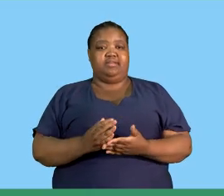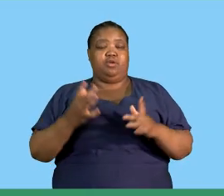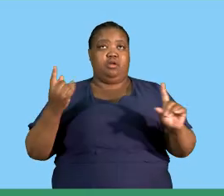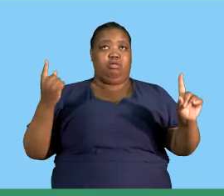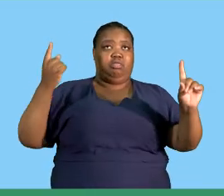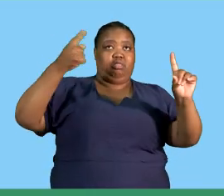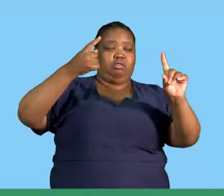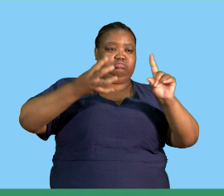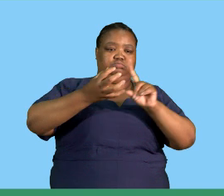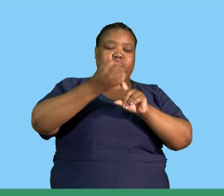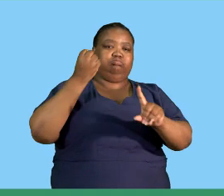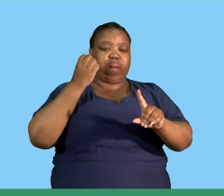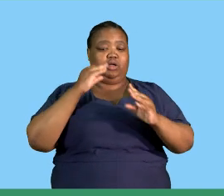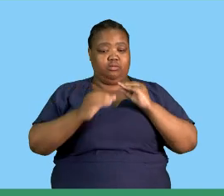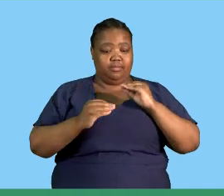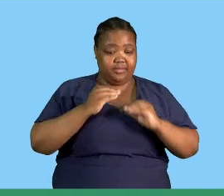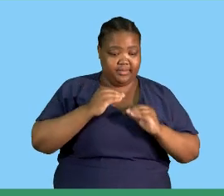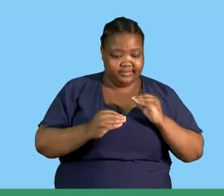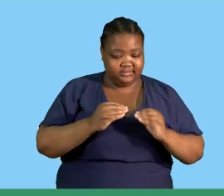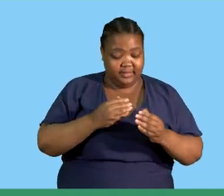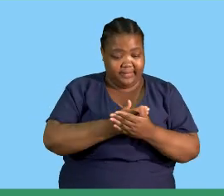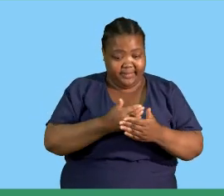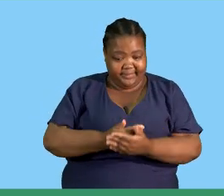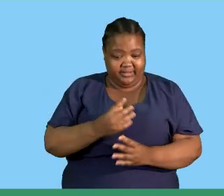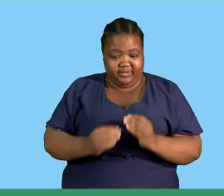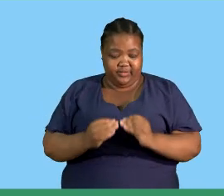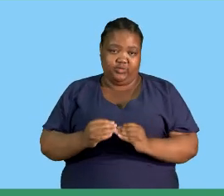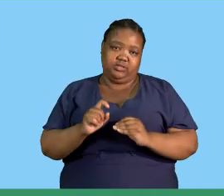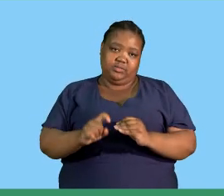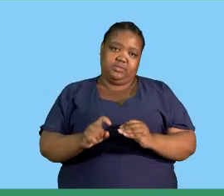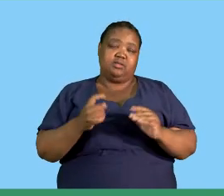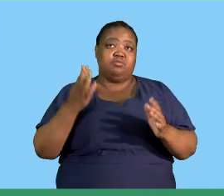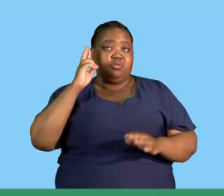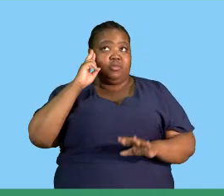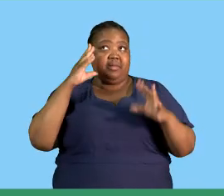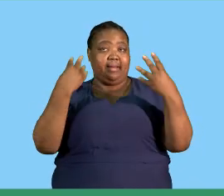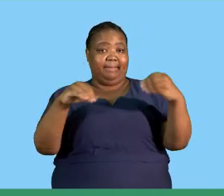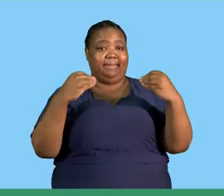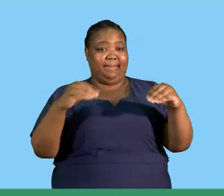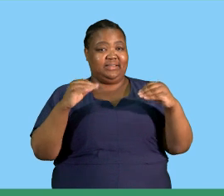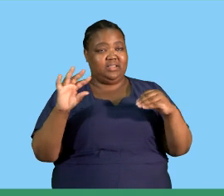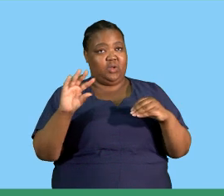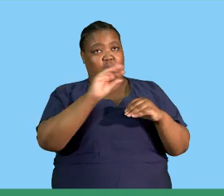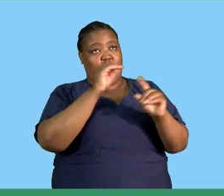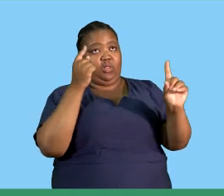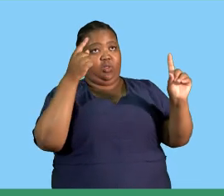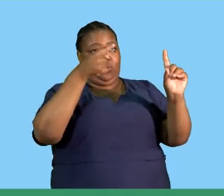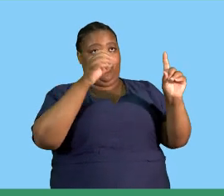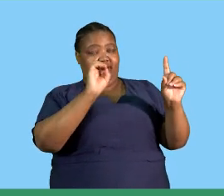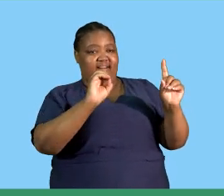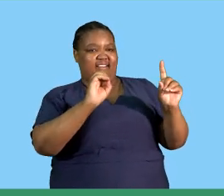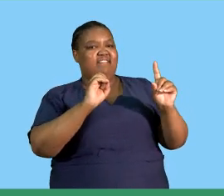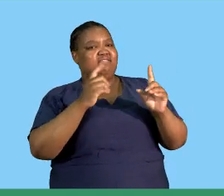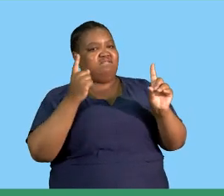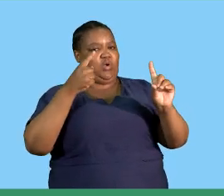part in option 2 says take corrective action to ensure goals or objectives are met. Don't forget, the goal of